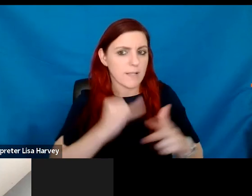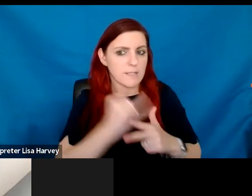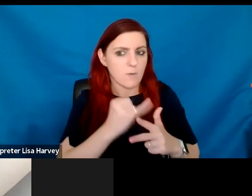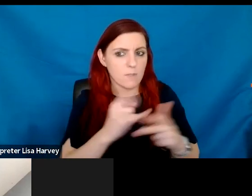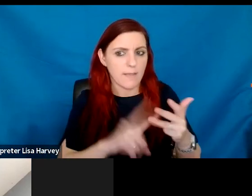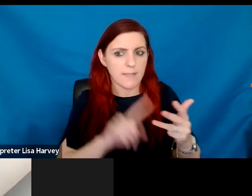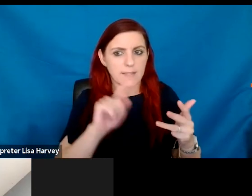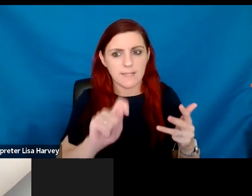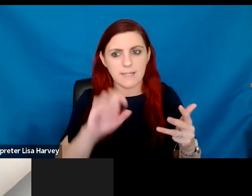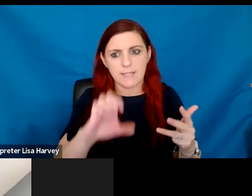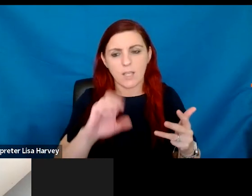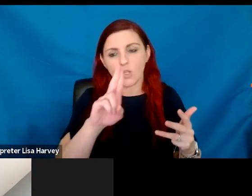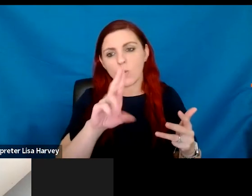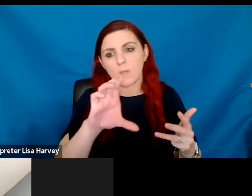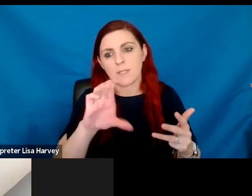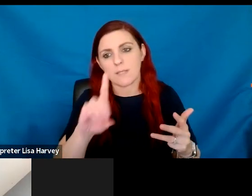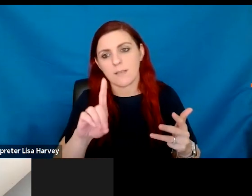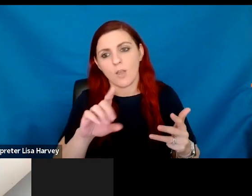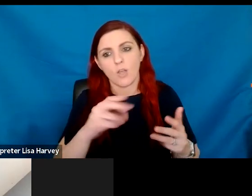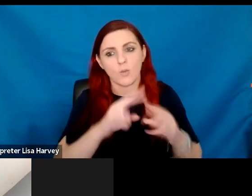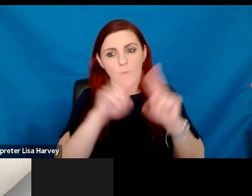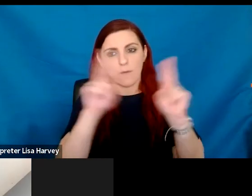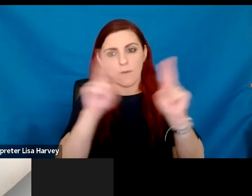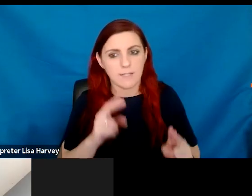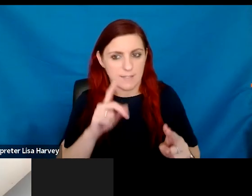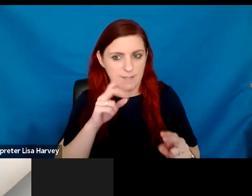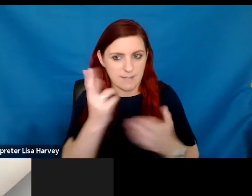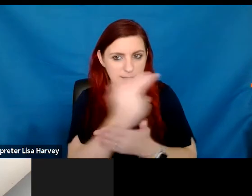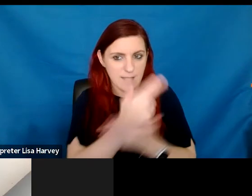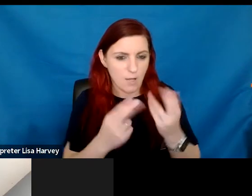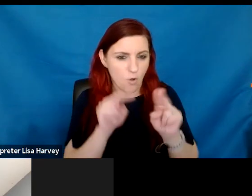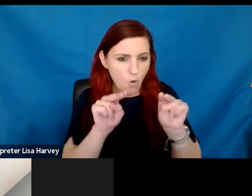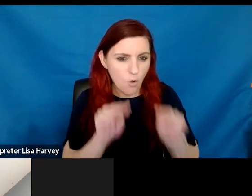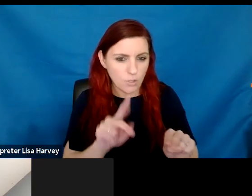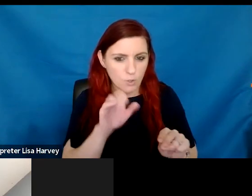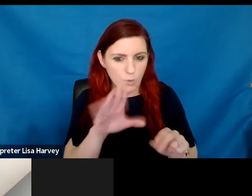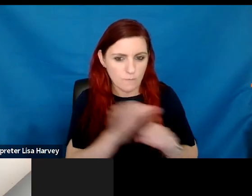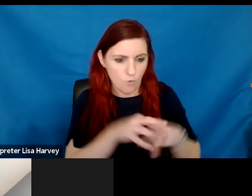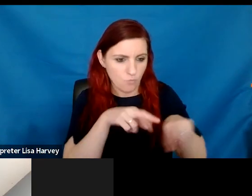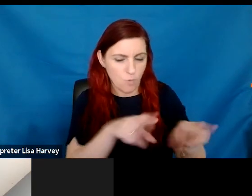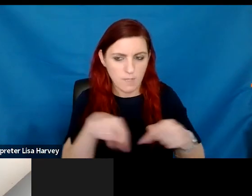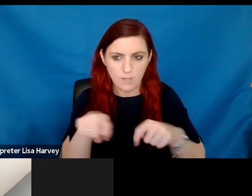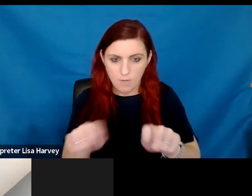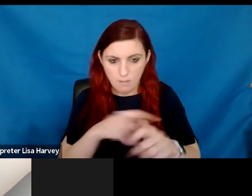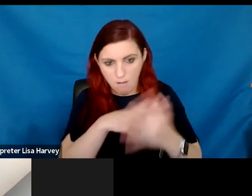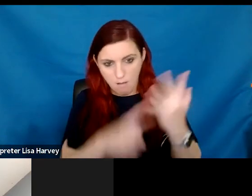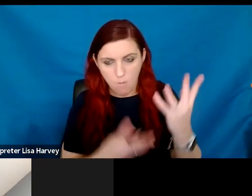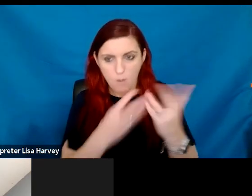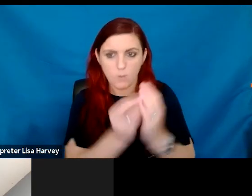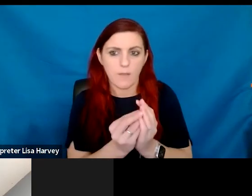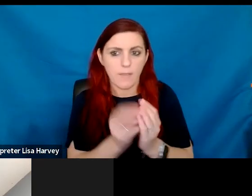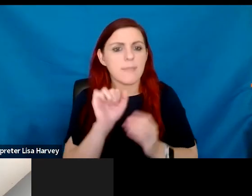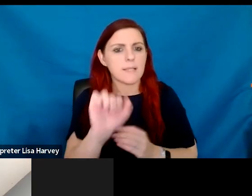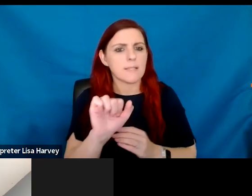CEUD, Universal Design Walkability Audit Tool for Roads and Streets. This is for audits intended to be